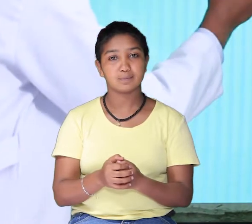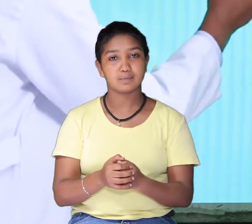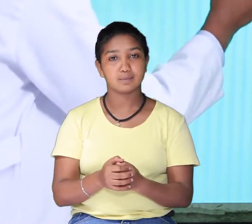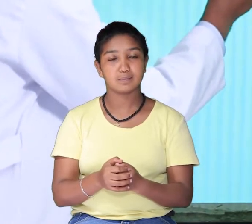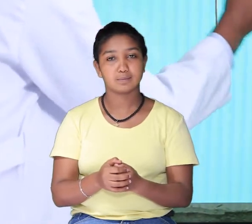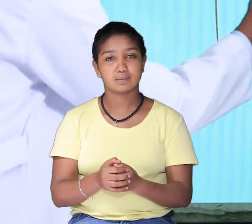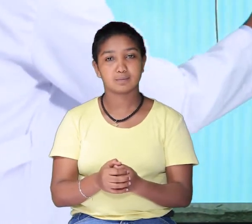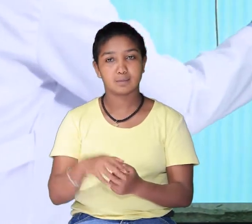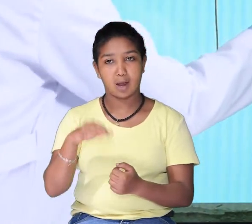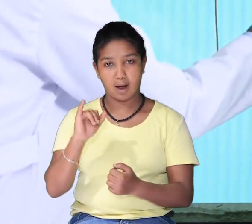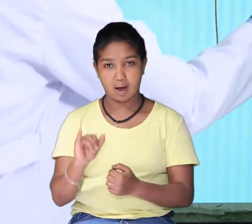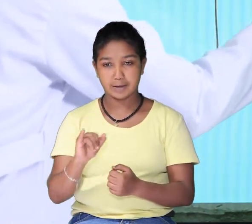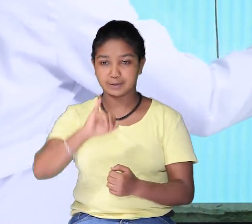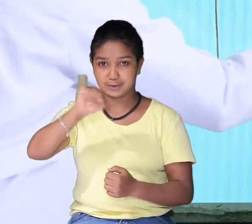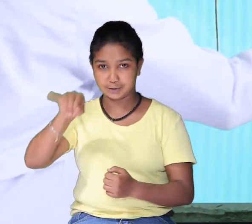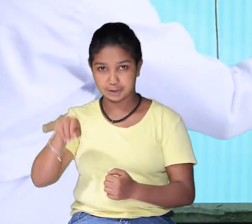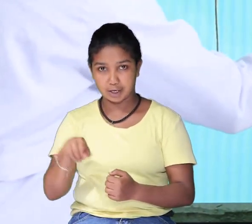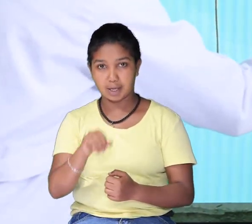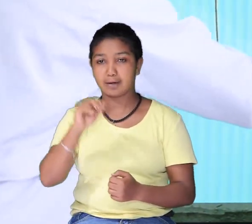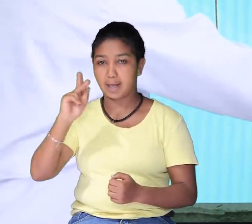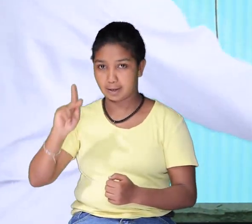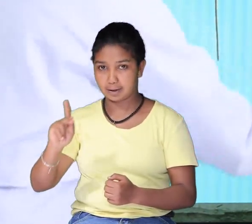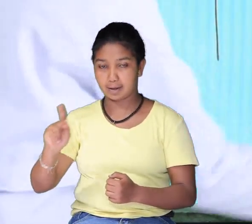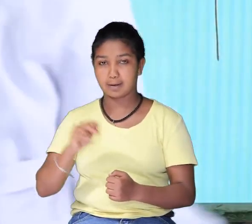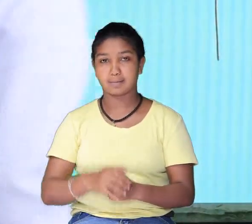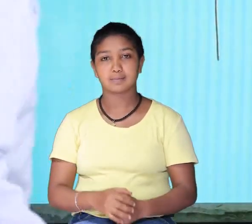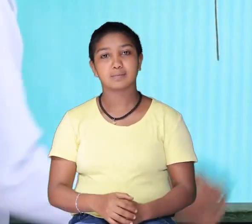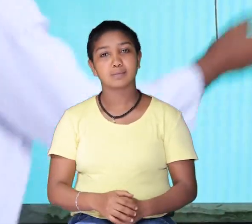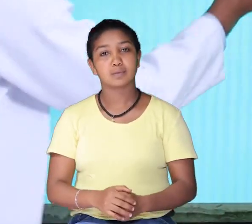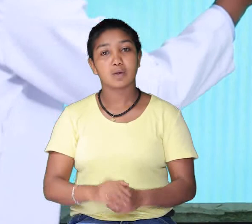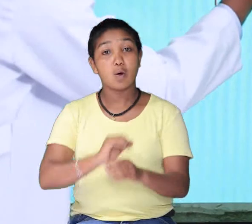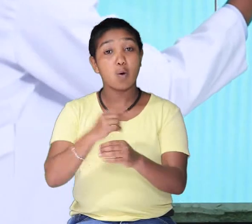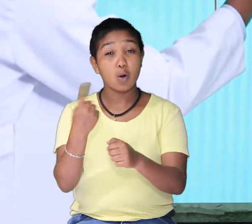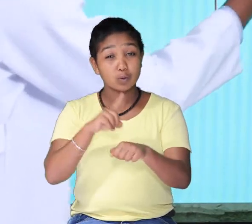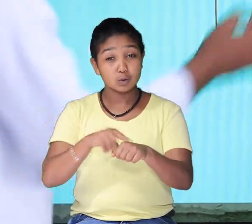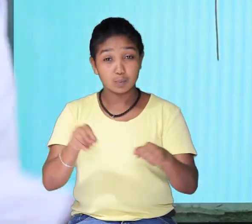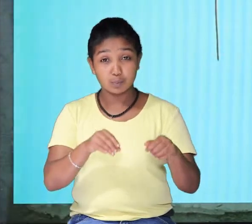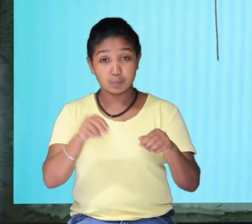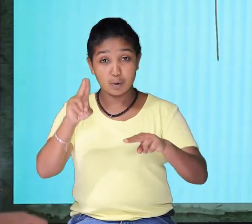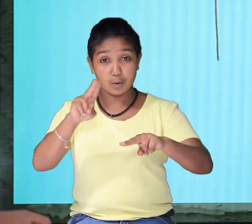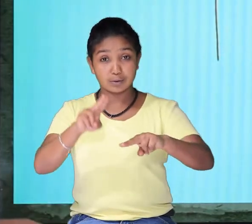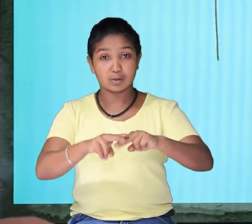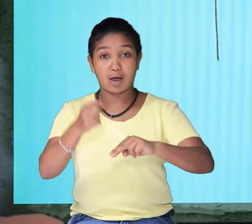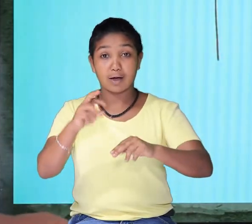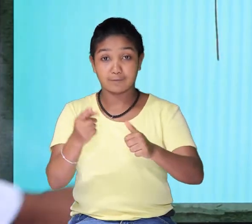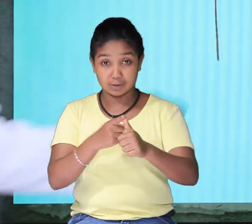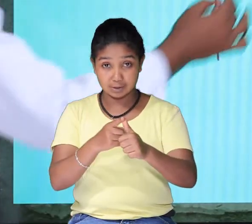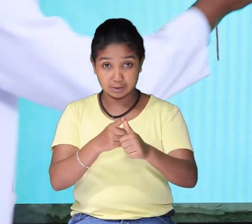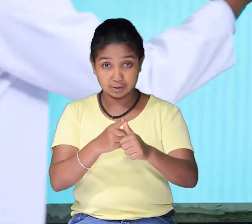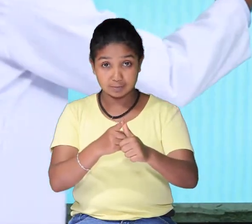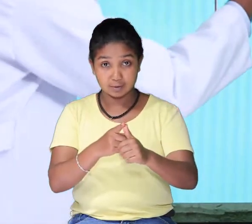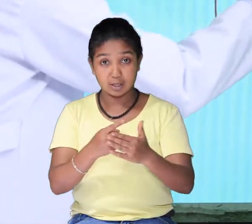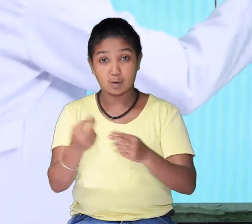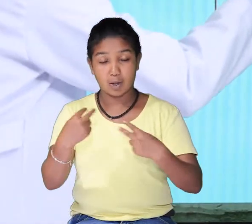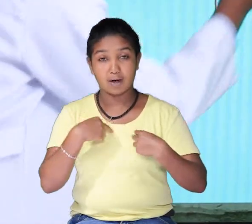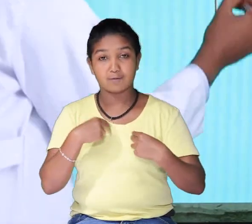matrix form I, J, K. I, J, K. Always you have to put R first. Here